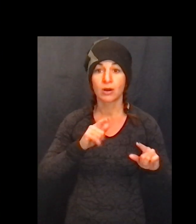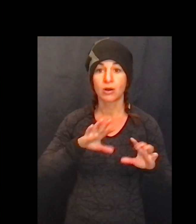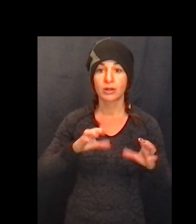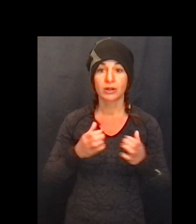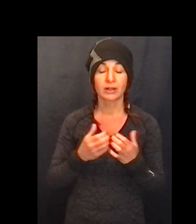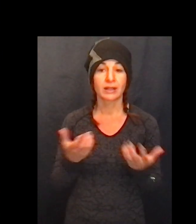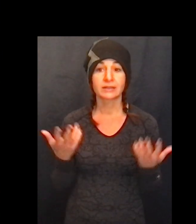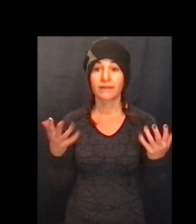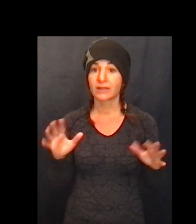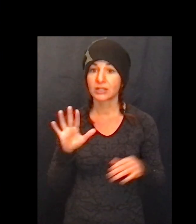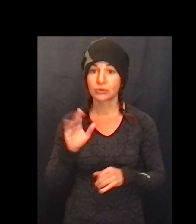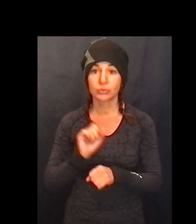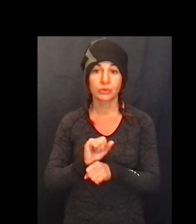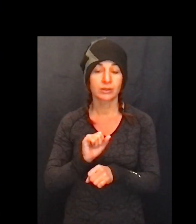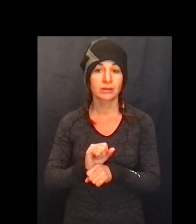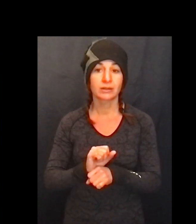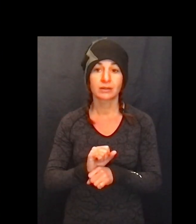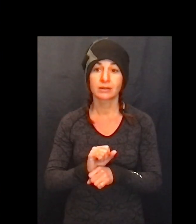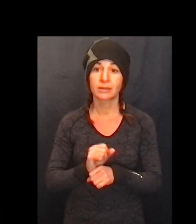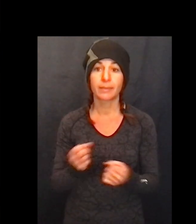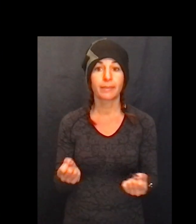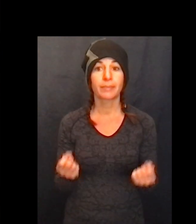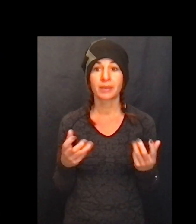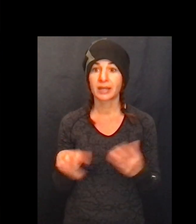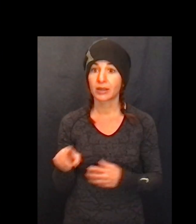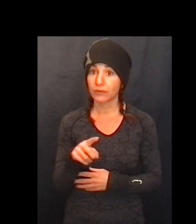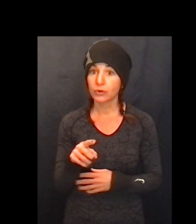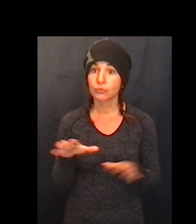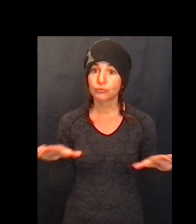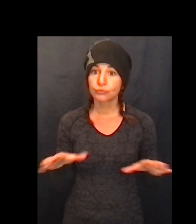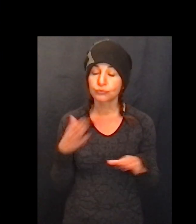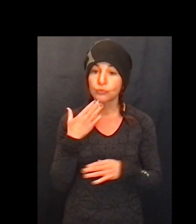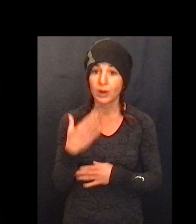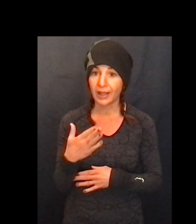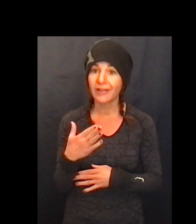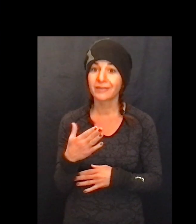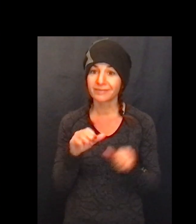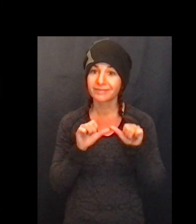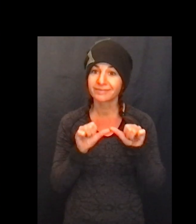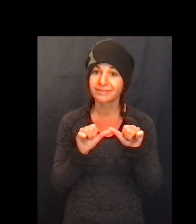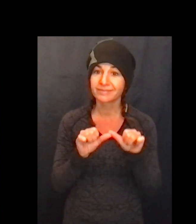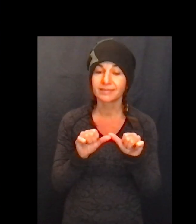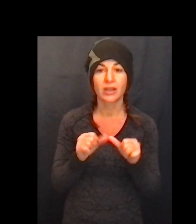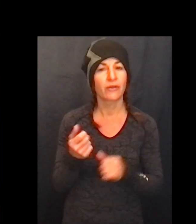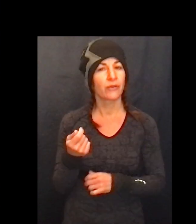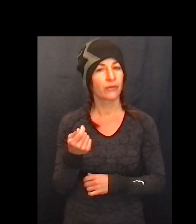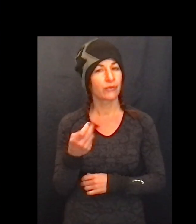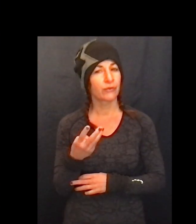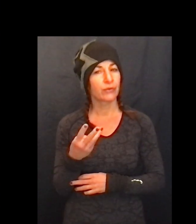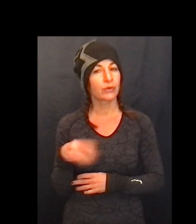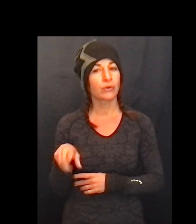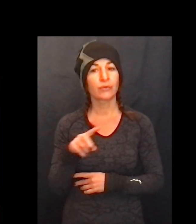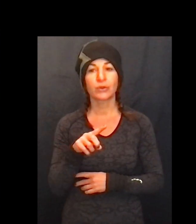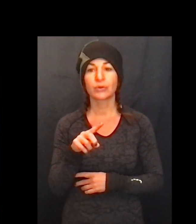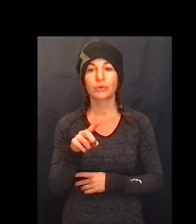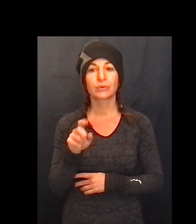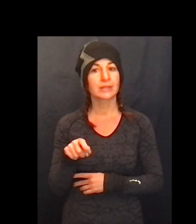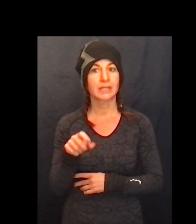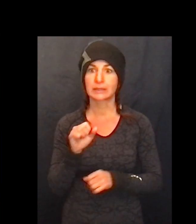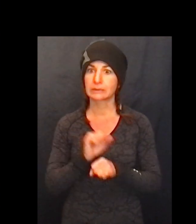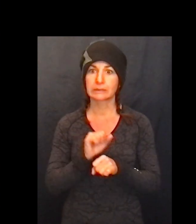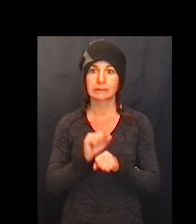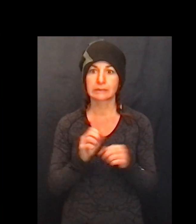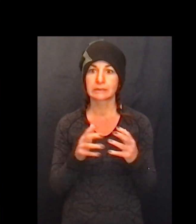get all that work done. A lot of you are doing real well. Keep that up. A few of you need to put in a